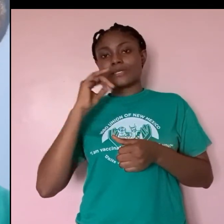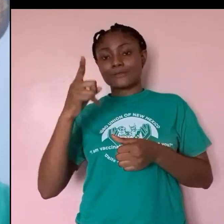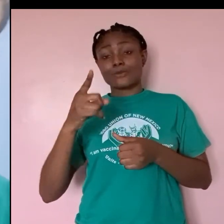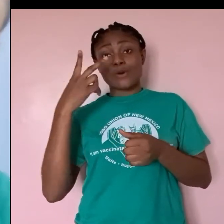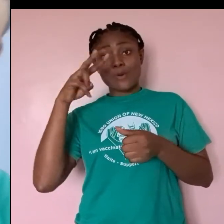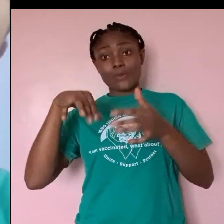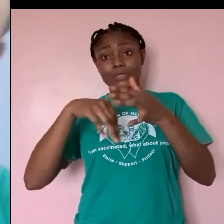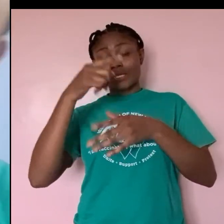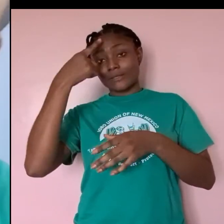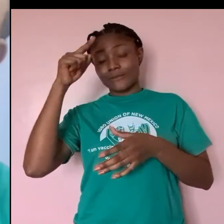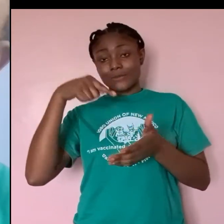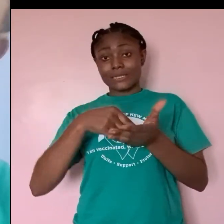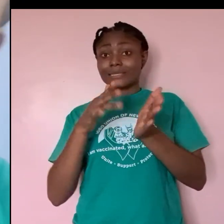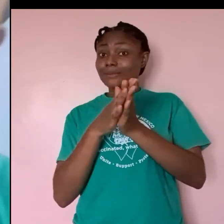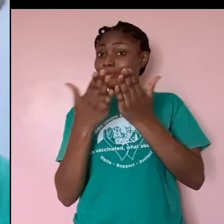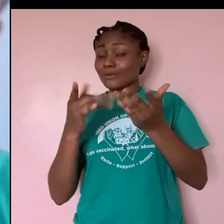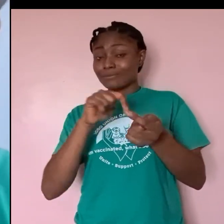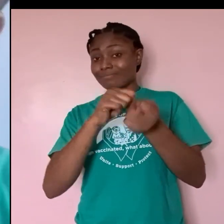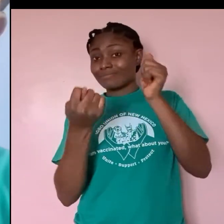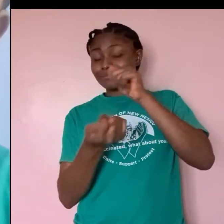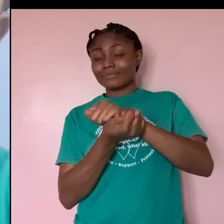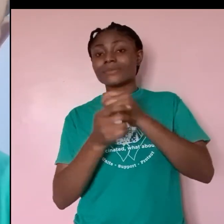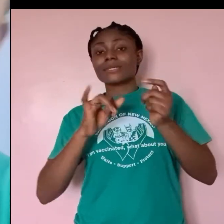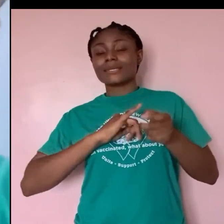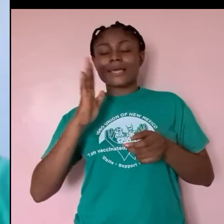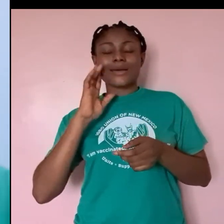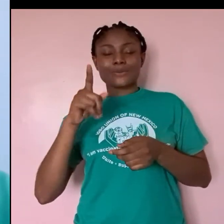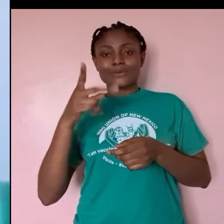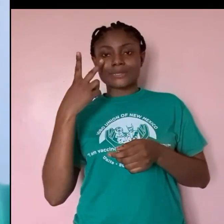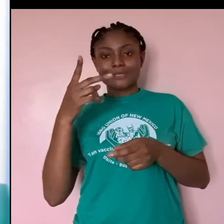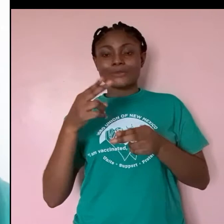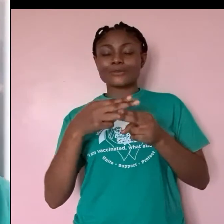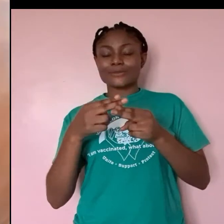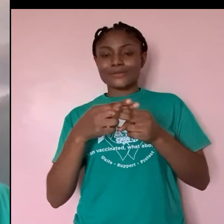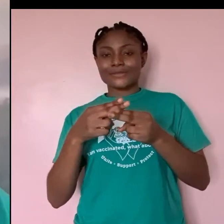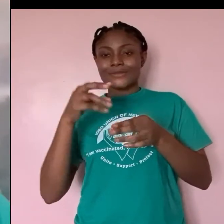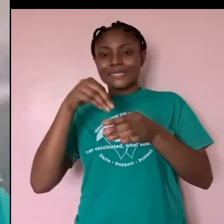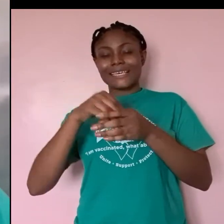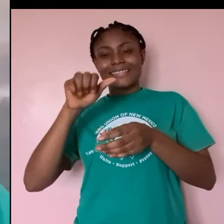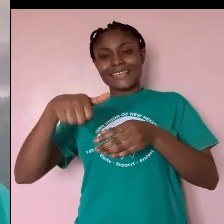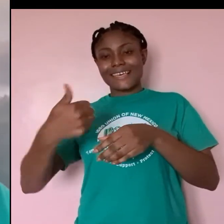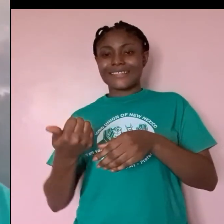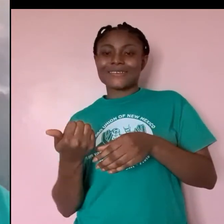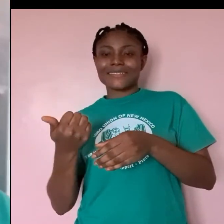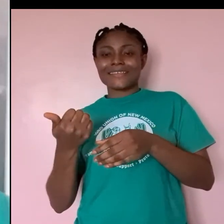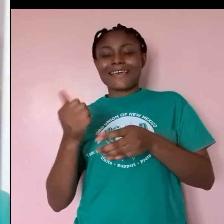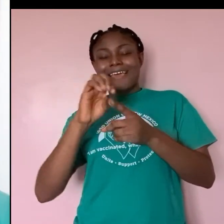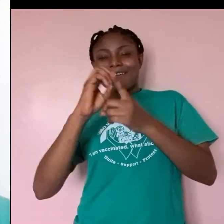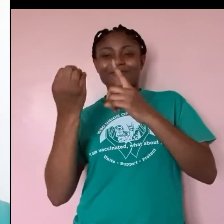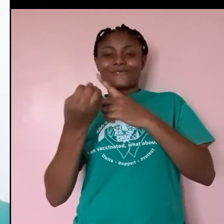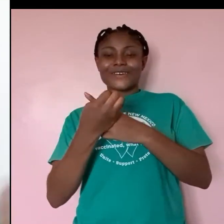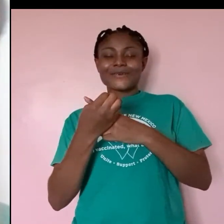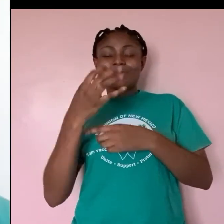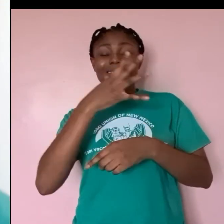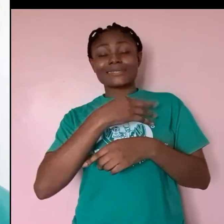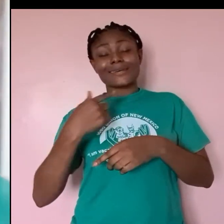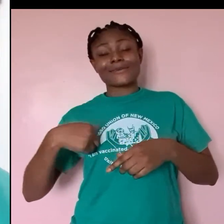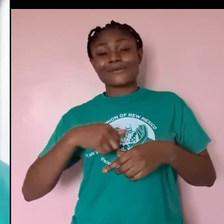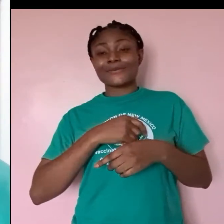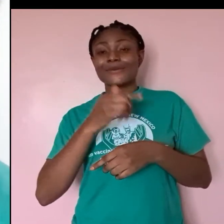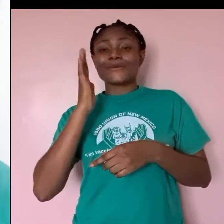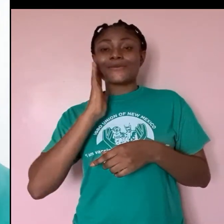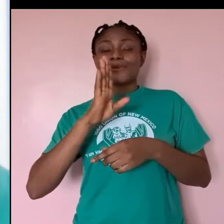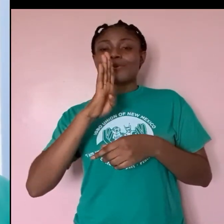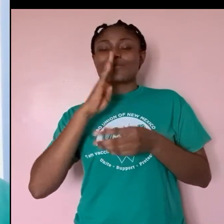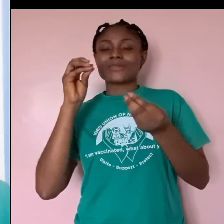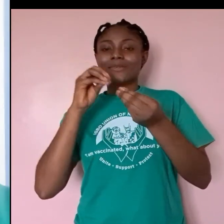out for My Hero Is You. I'm going to see you very, very, very soon in another environment, okay? And we're going to have